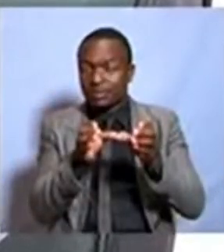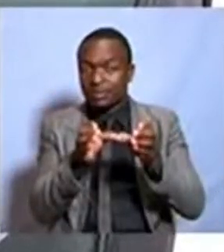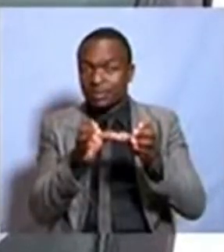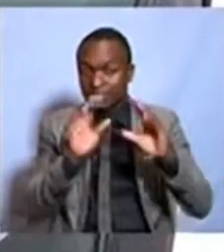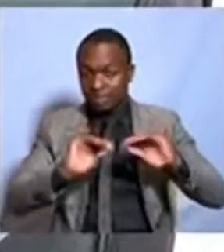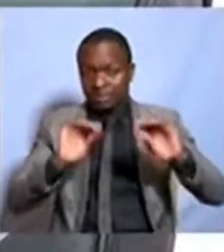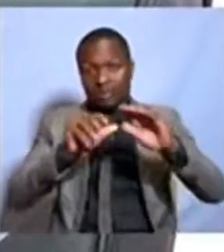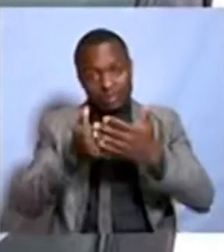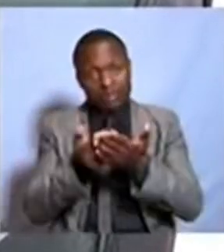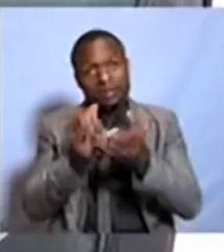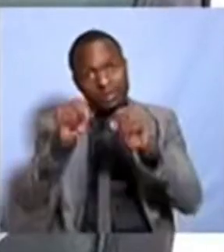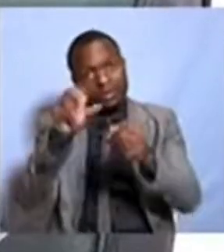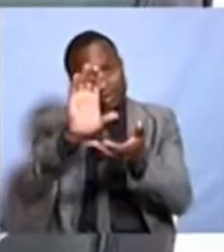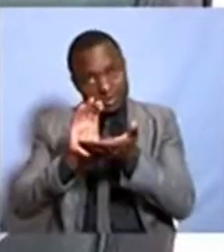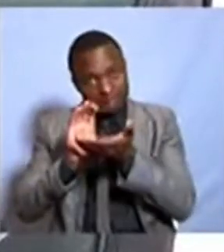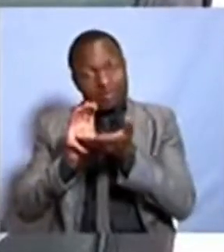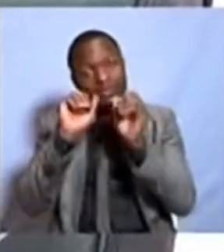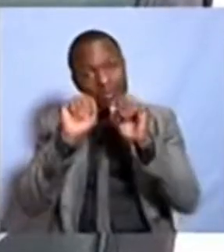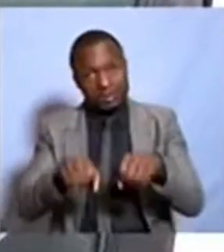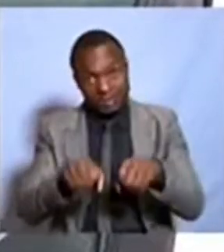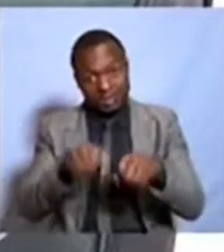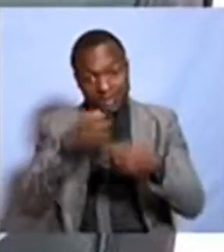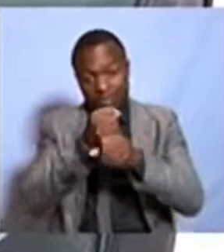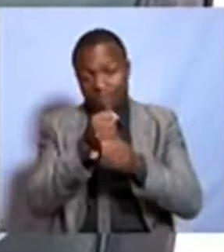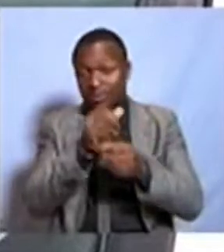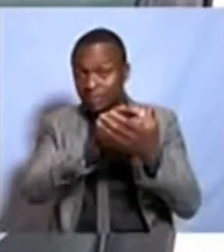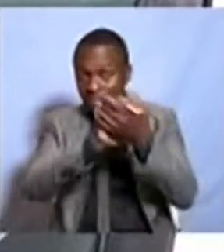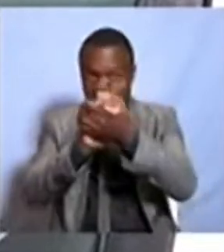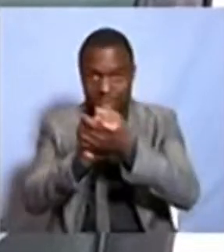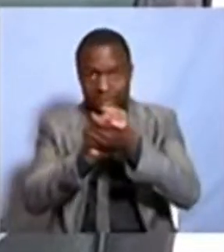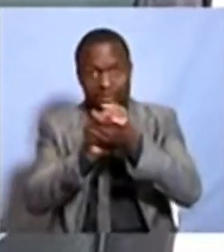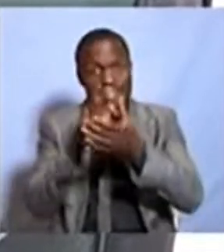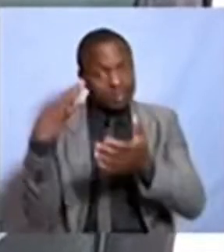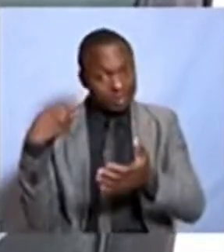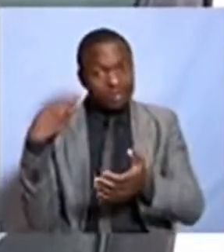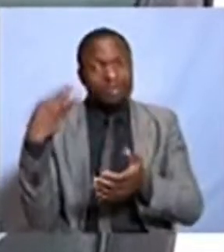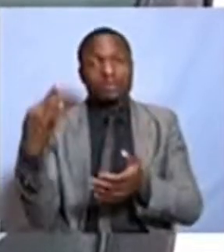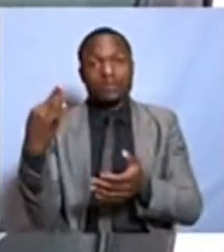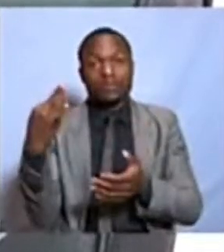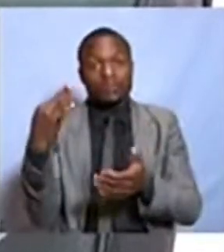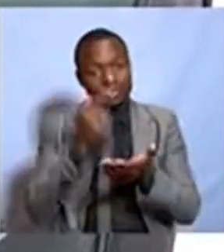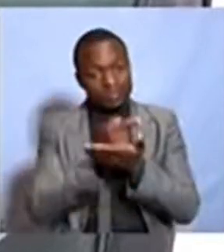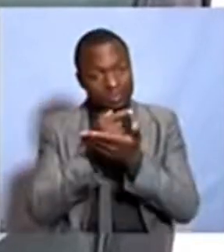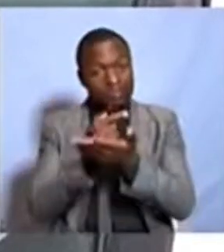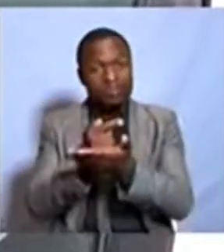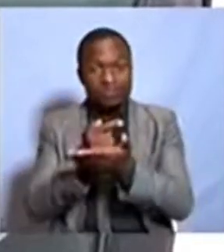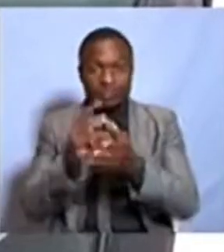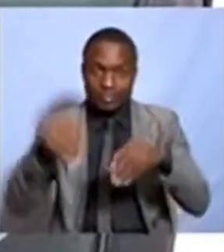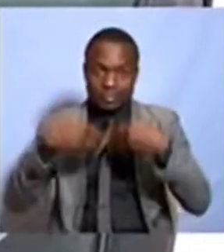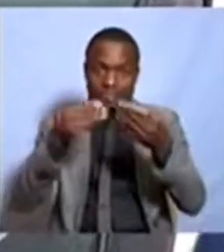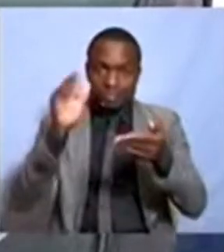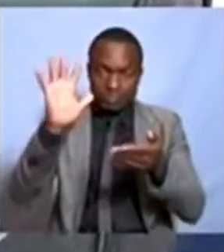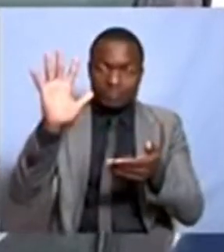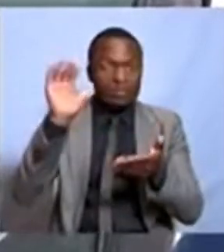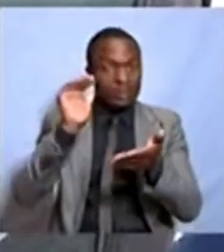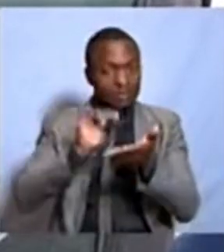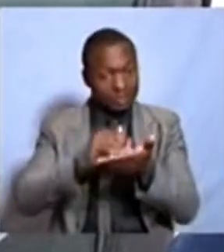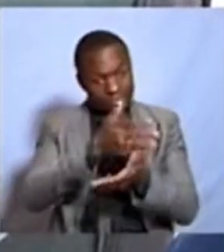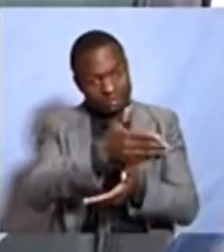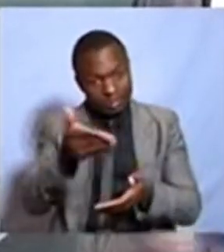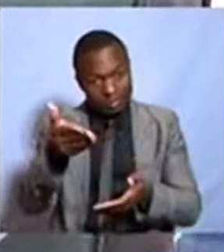how they can borrow, how they can form a cooperative and be able to apply for the grant. Give them 5,000 for them to make up